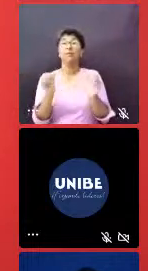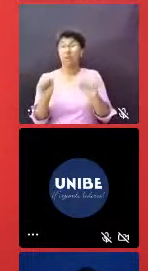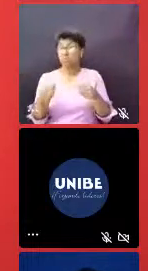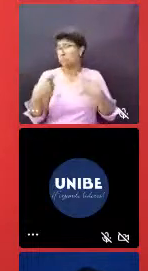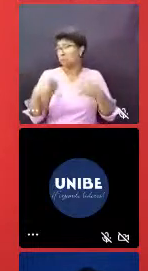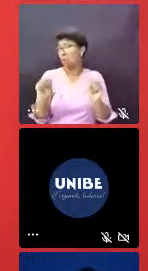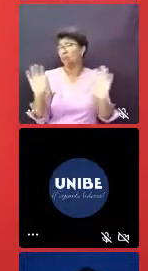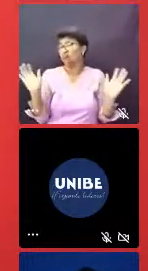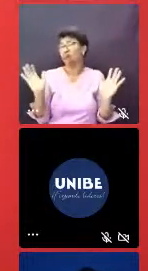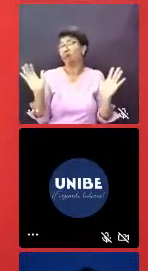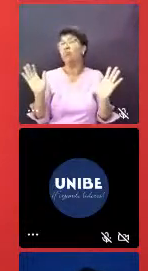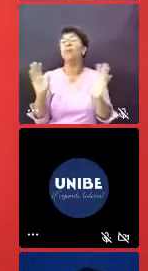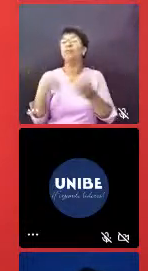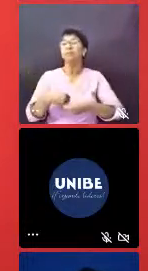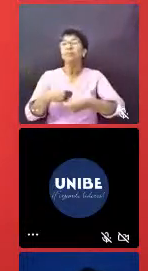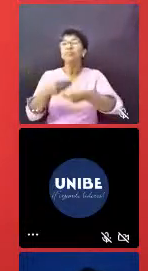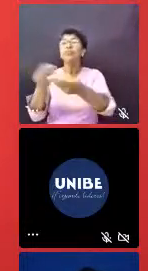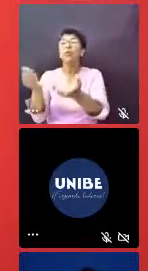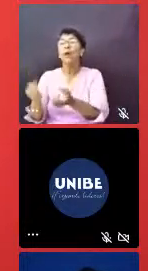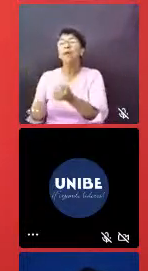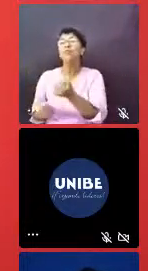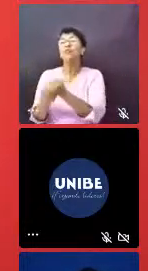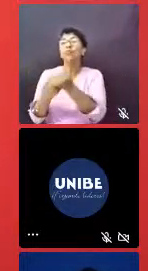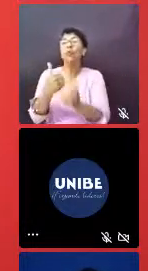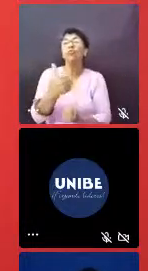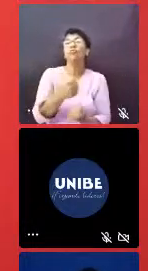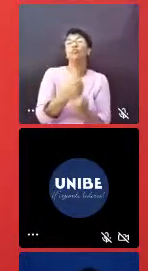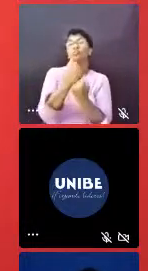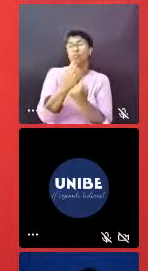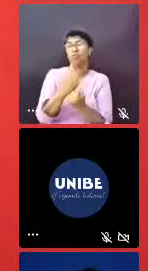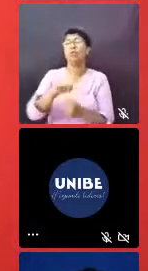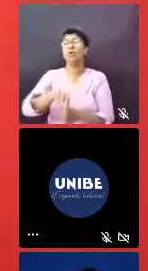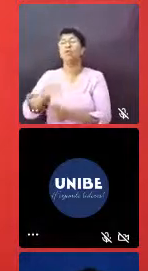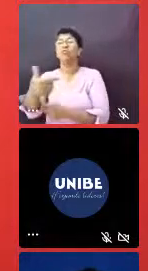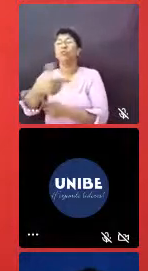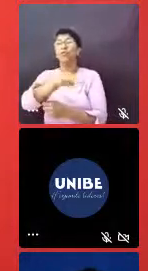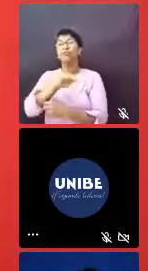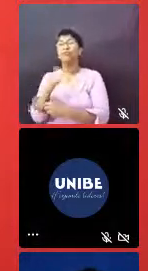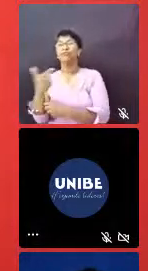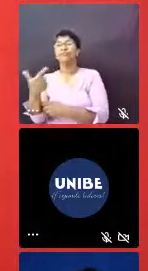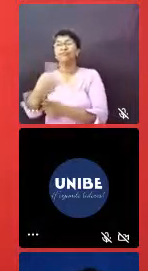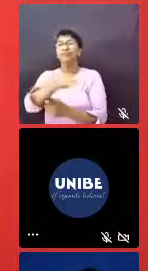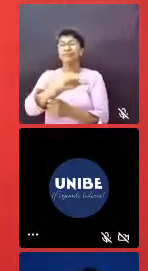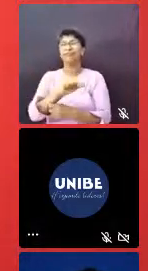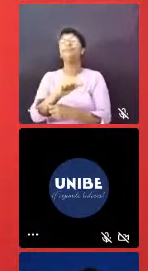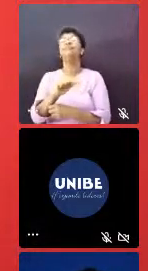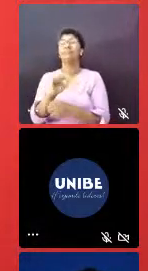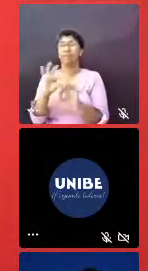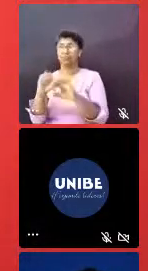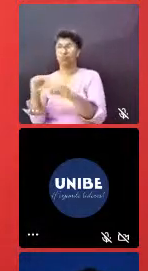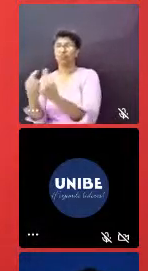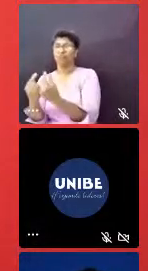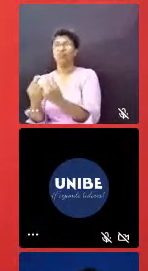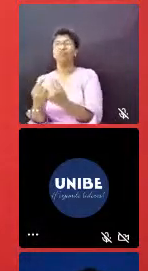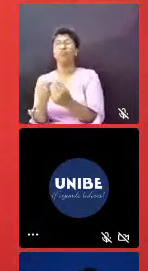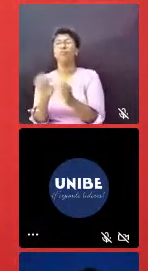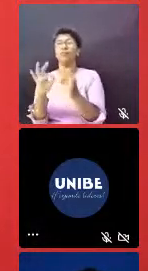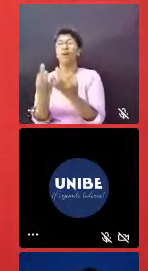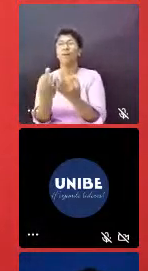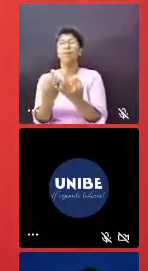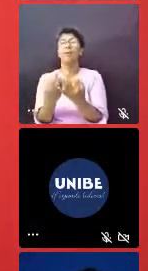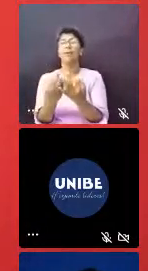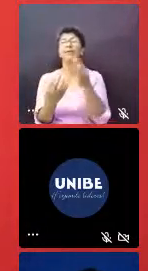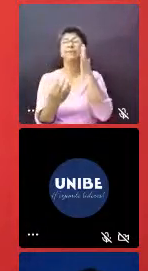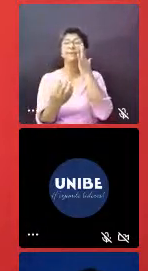to provide support within each other's networks, but it